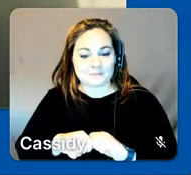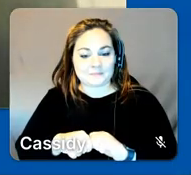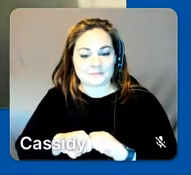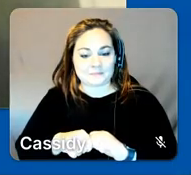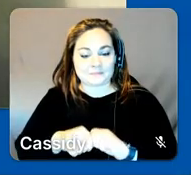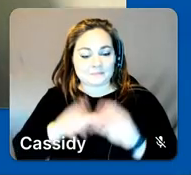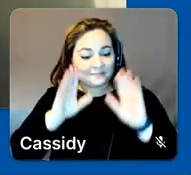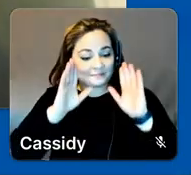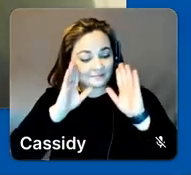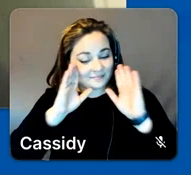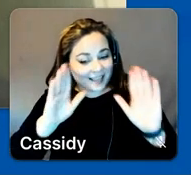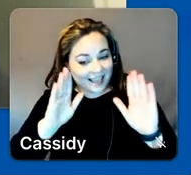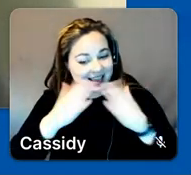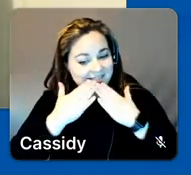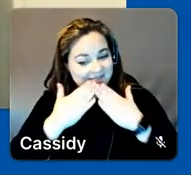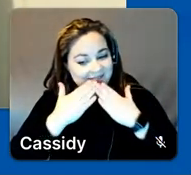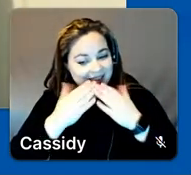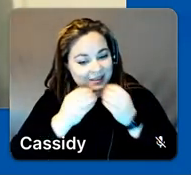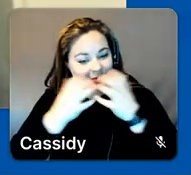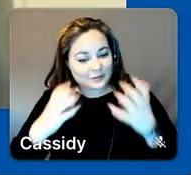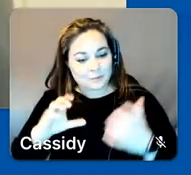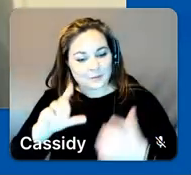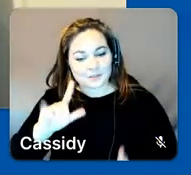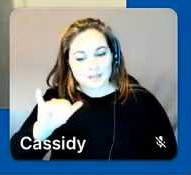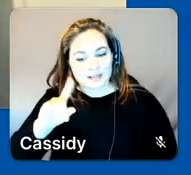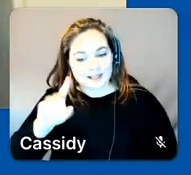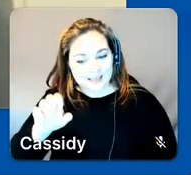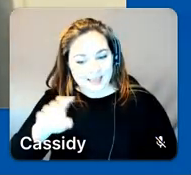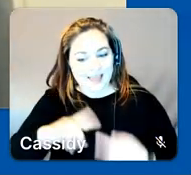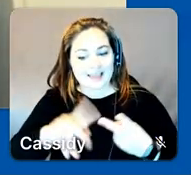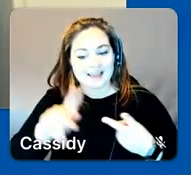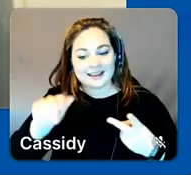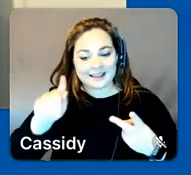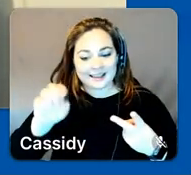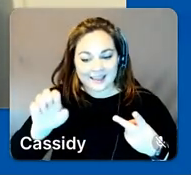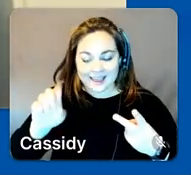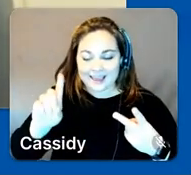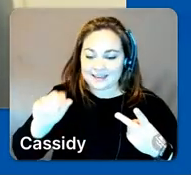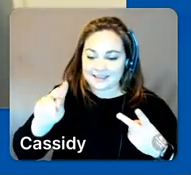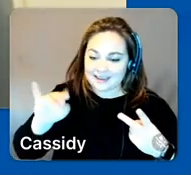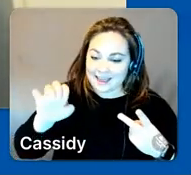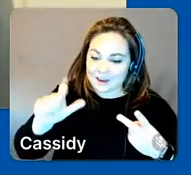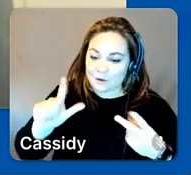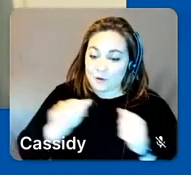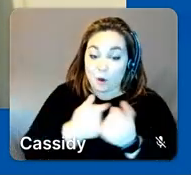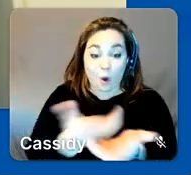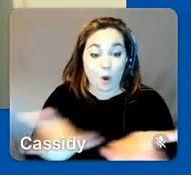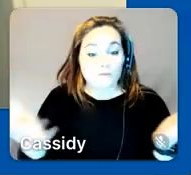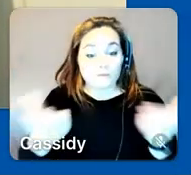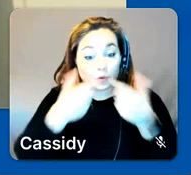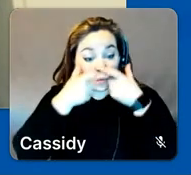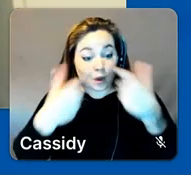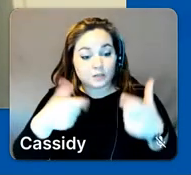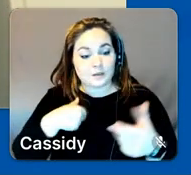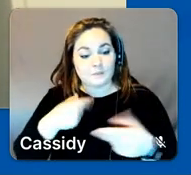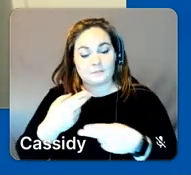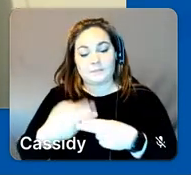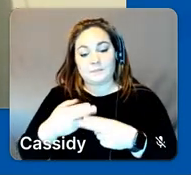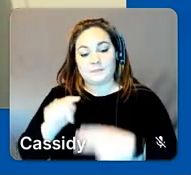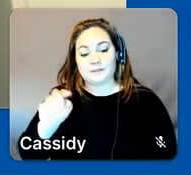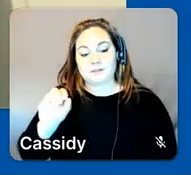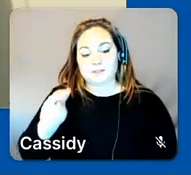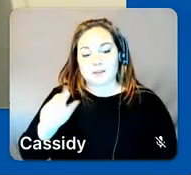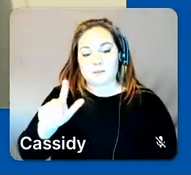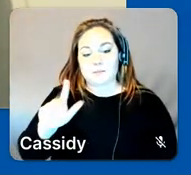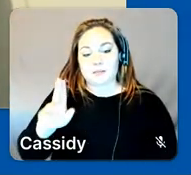Hi, and thank you so much, Clyde and Kate and Daniel, and to all of you in the audience. I'm Tom Lutz, and I'm sitting in for